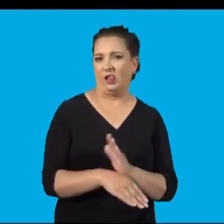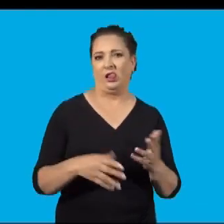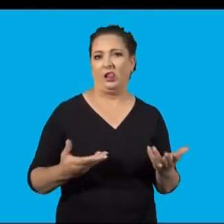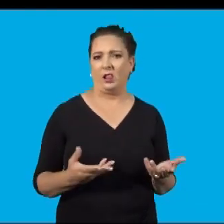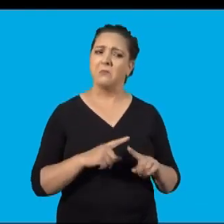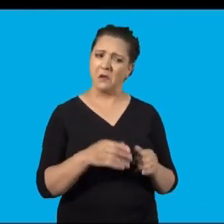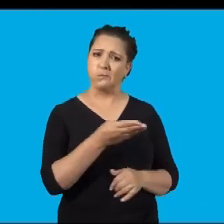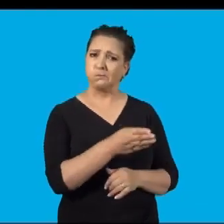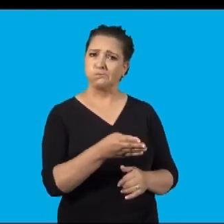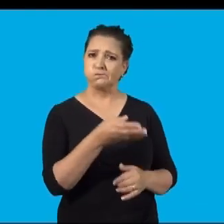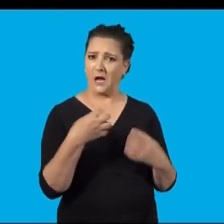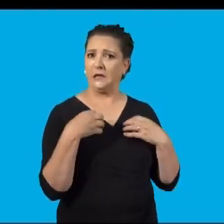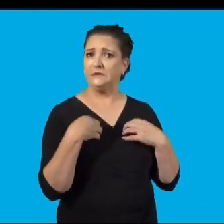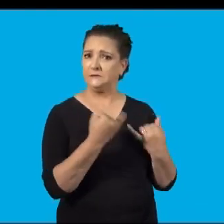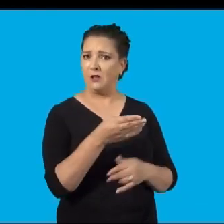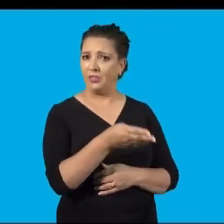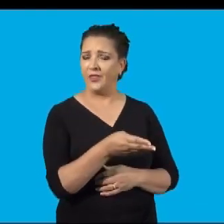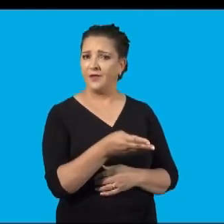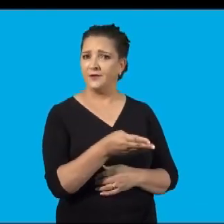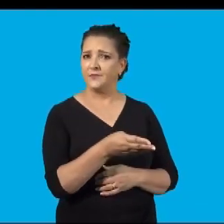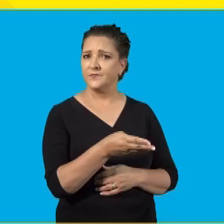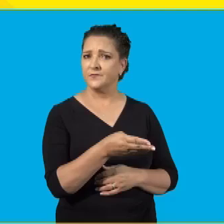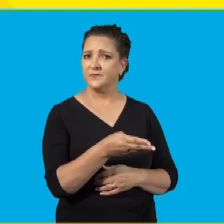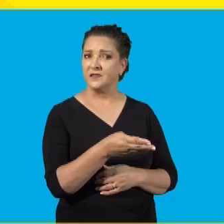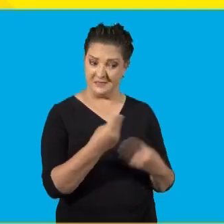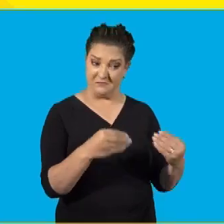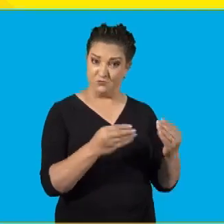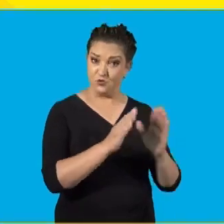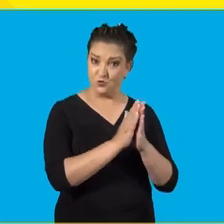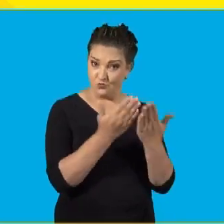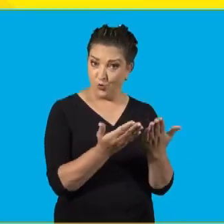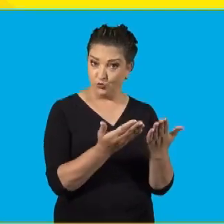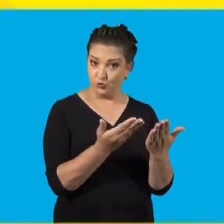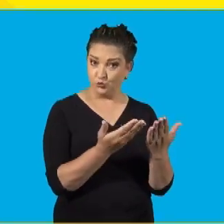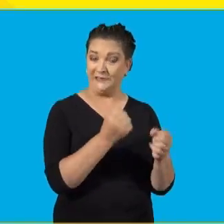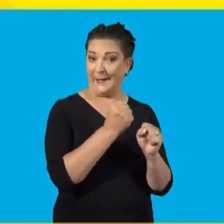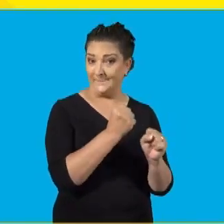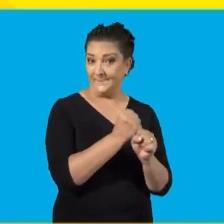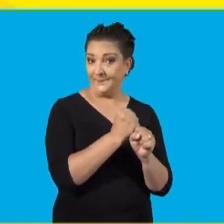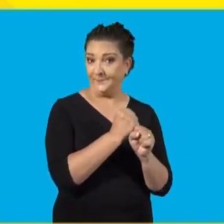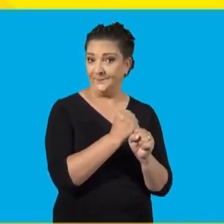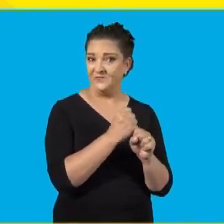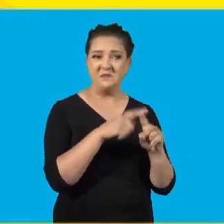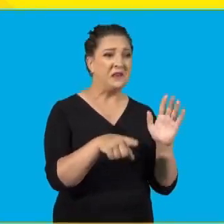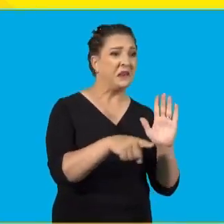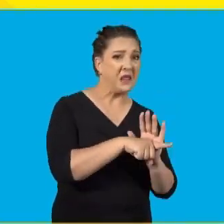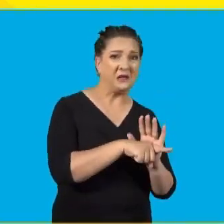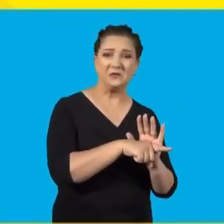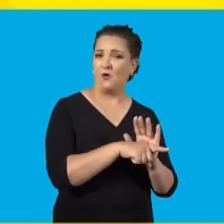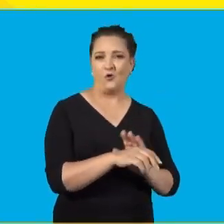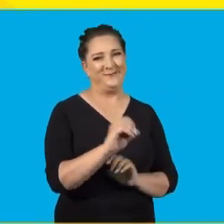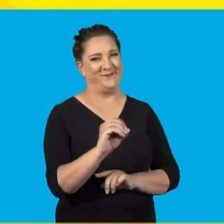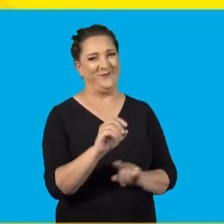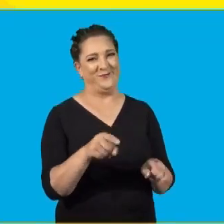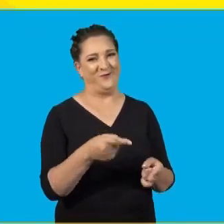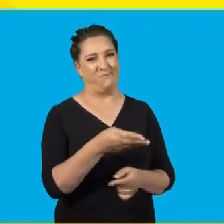the asset is still in existence, we seek to keep it in the business books. So we cannot record it at a negative, neither can we record